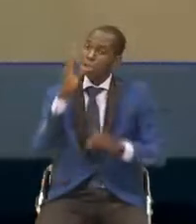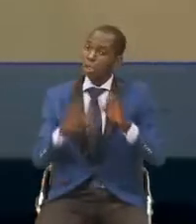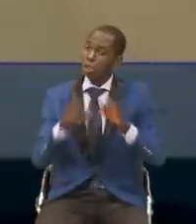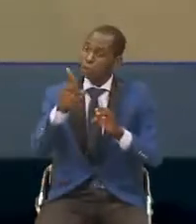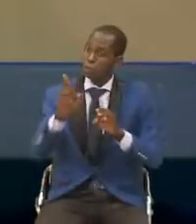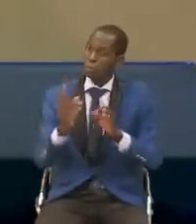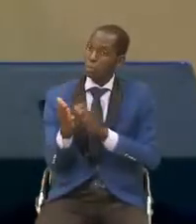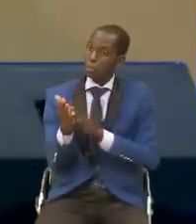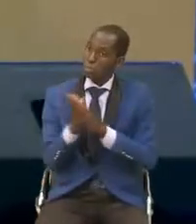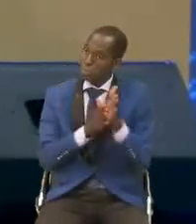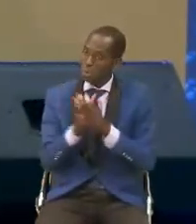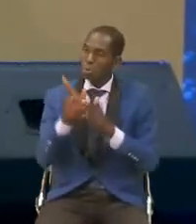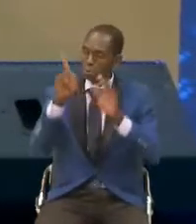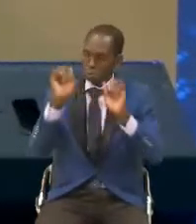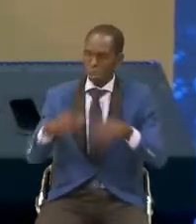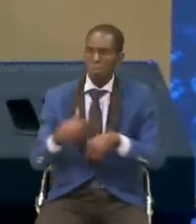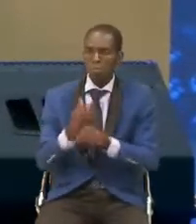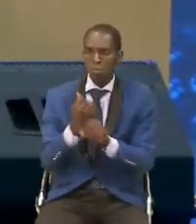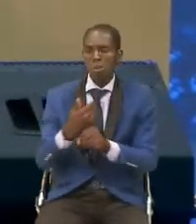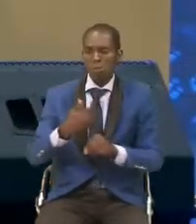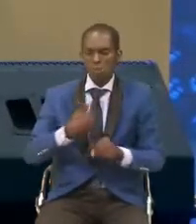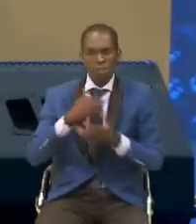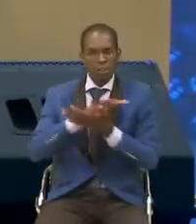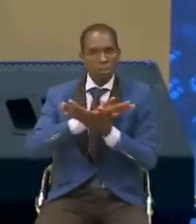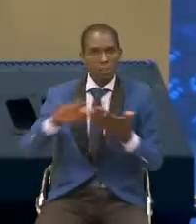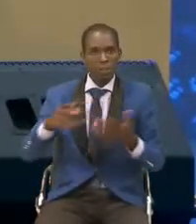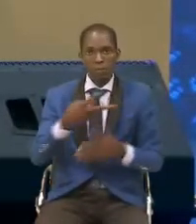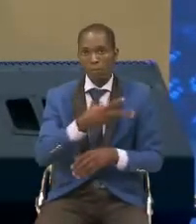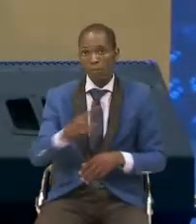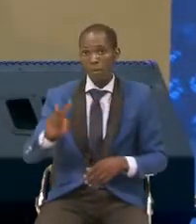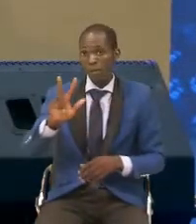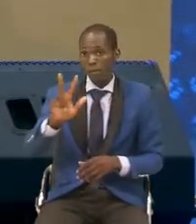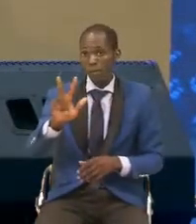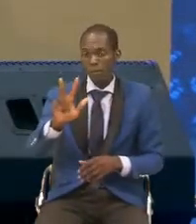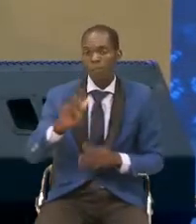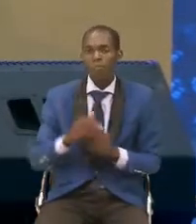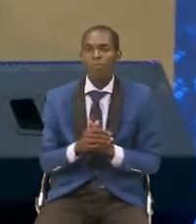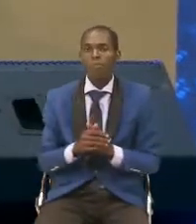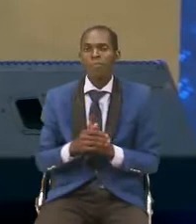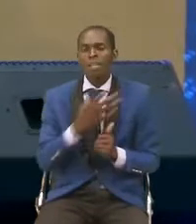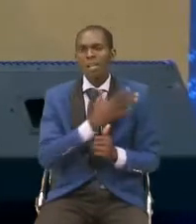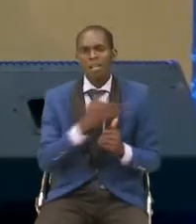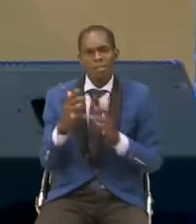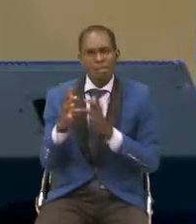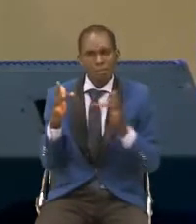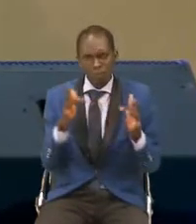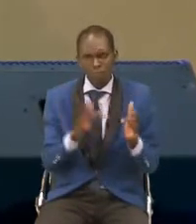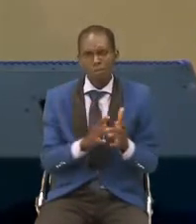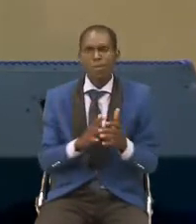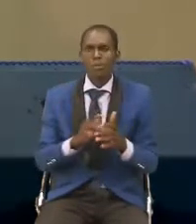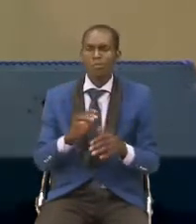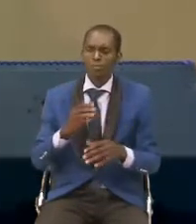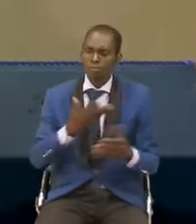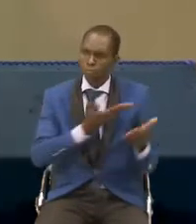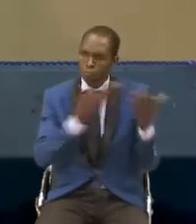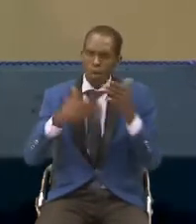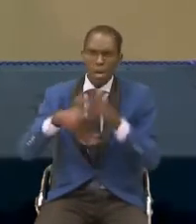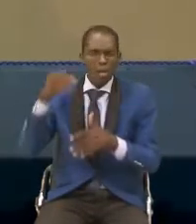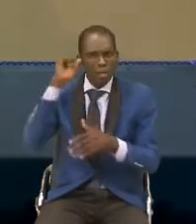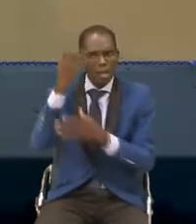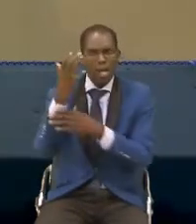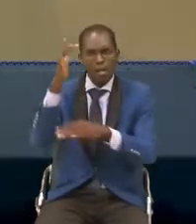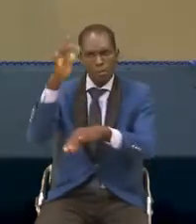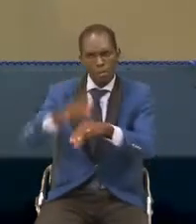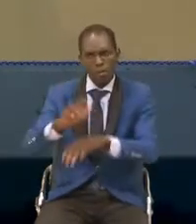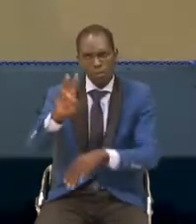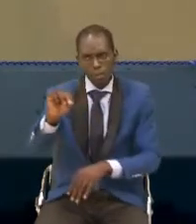saying, Lord, if thou wilt, thou canst make me clean. Look at verse 3. It says in